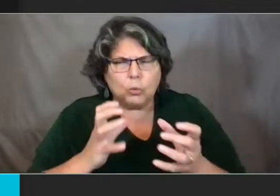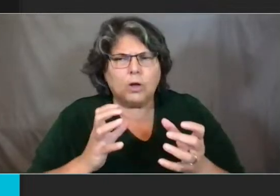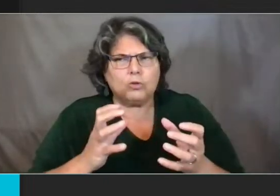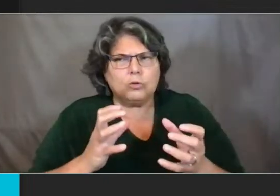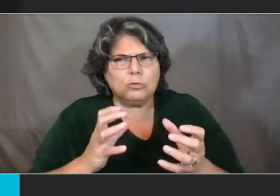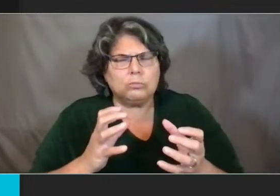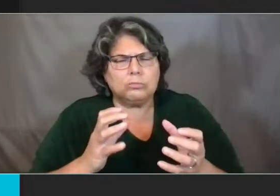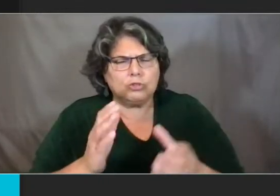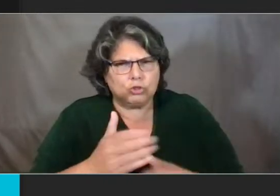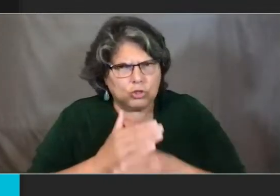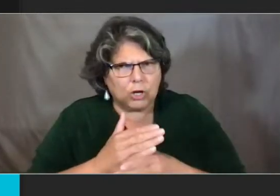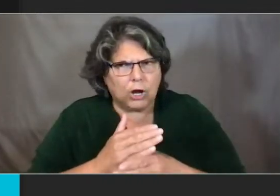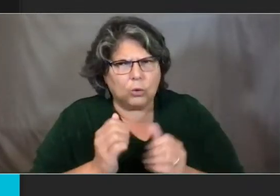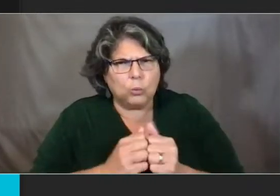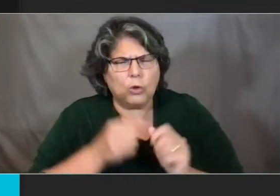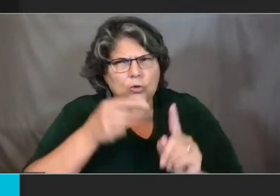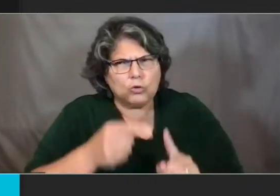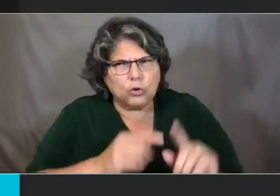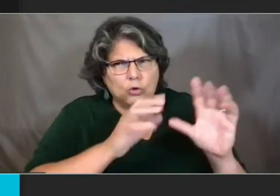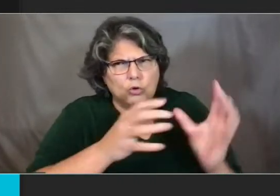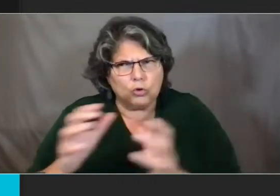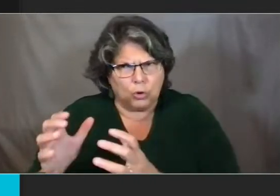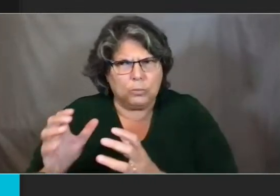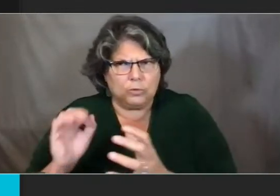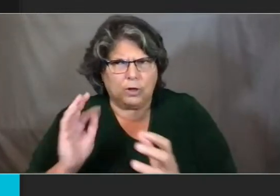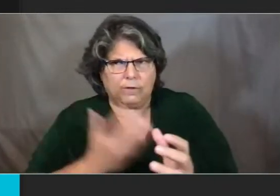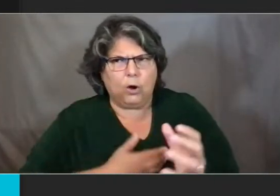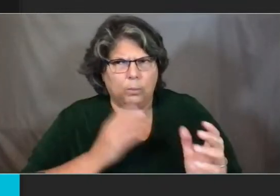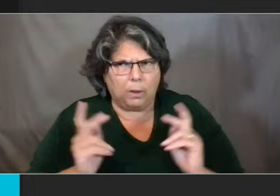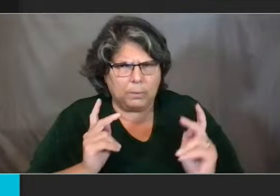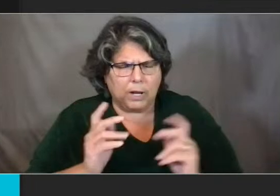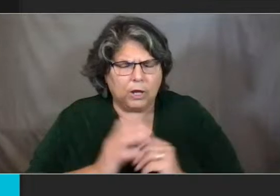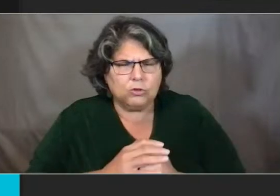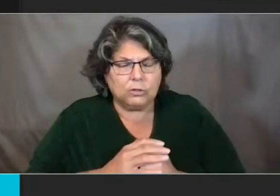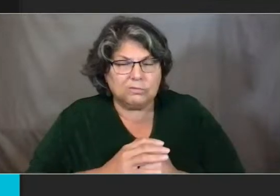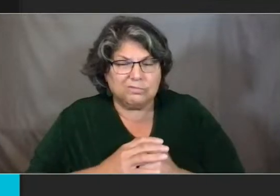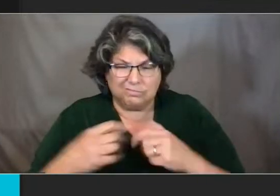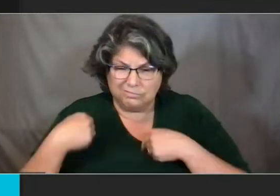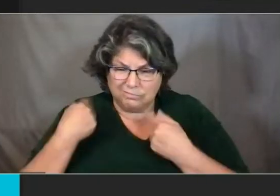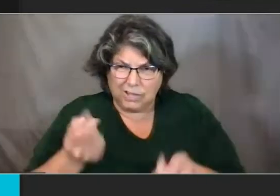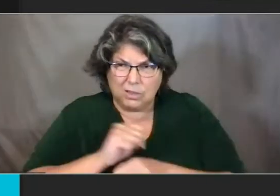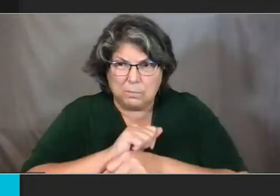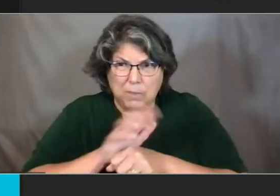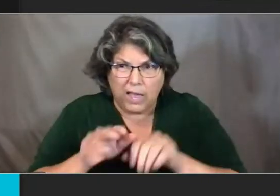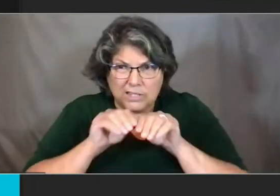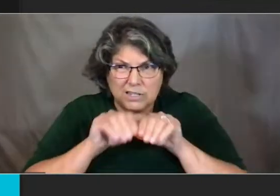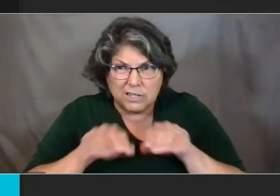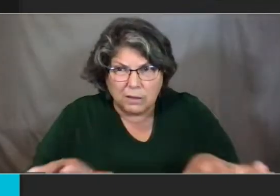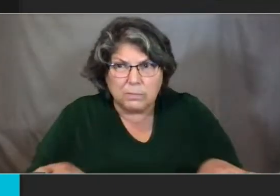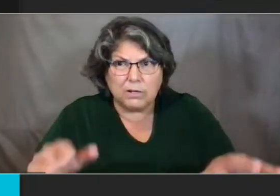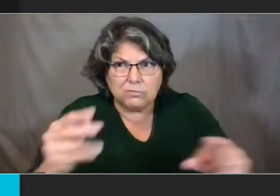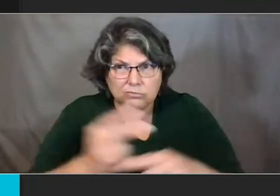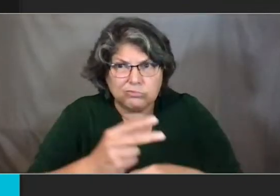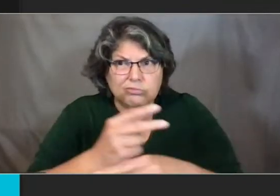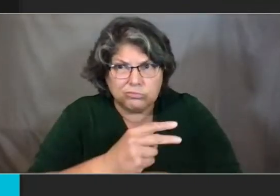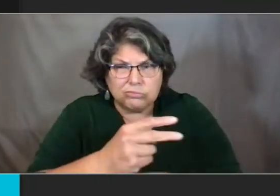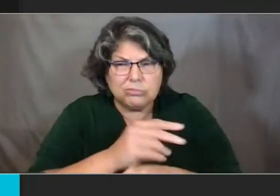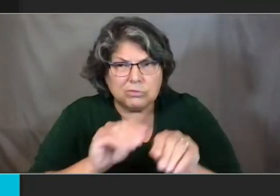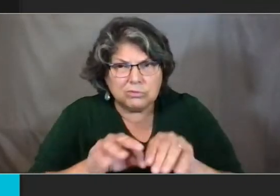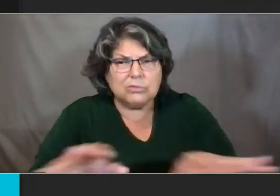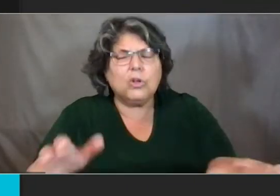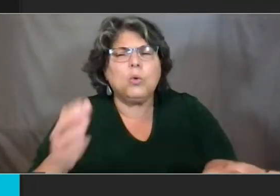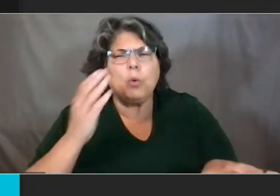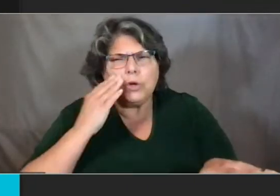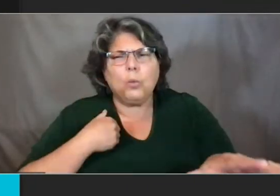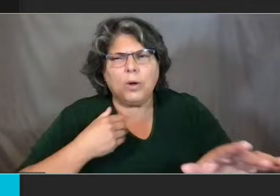certain sectors of our population, because as the pandemic has progressed, we know we have divided views in our